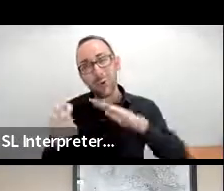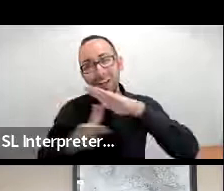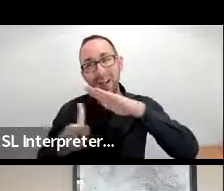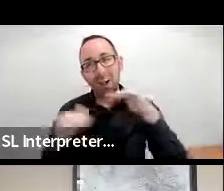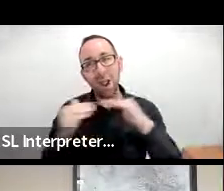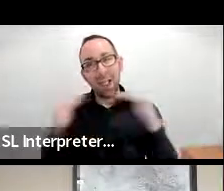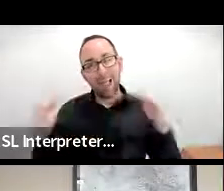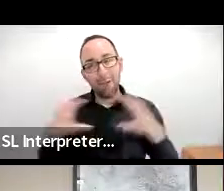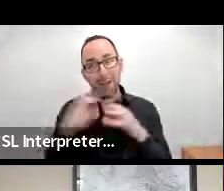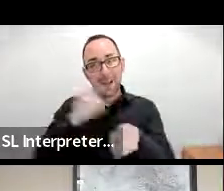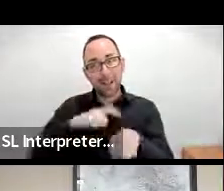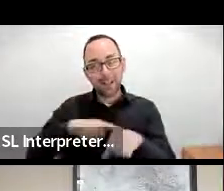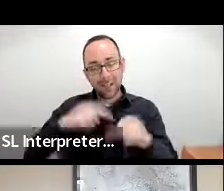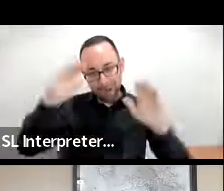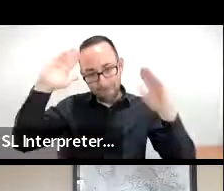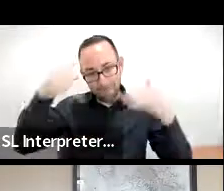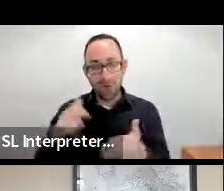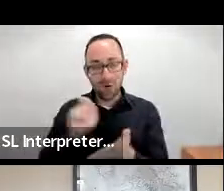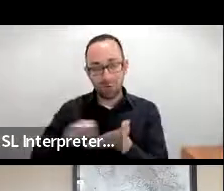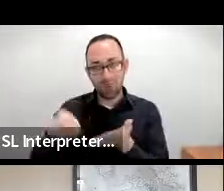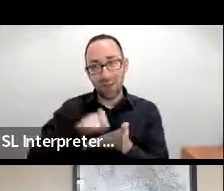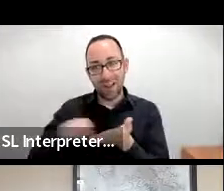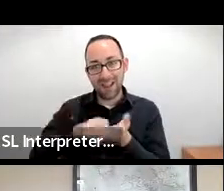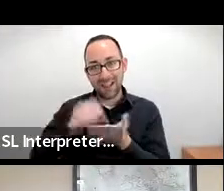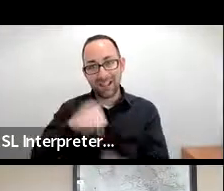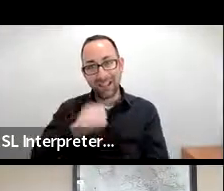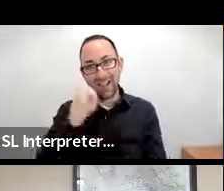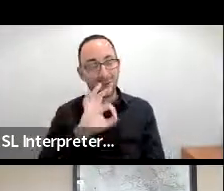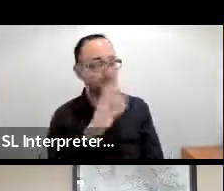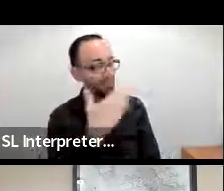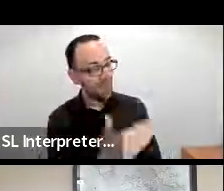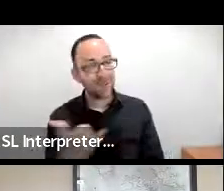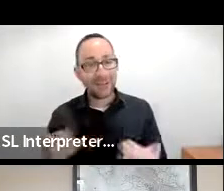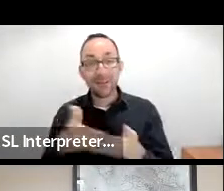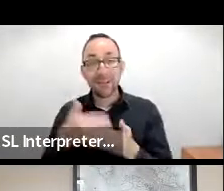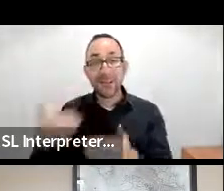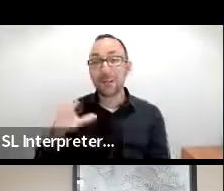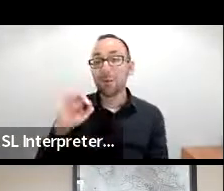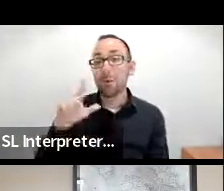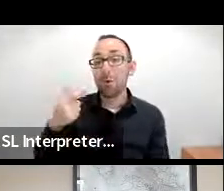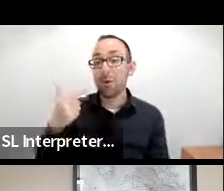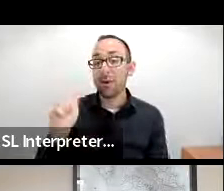Okay, perfect. Thank you. Next up, we have Olga.